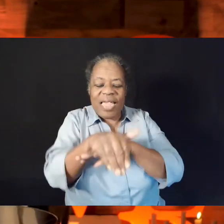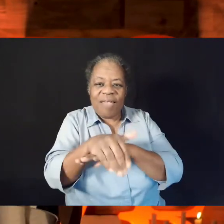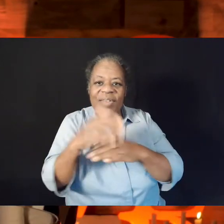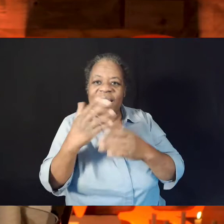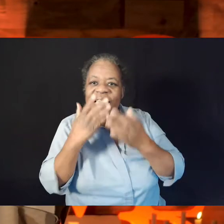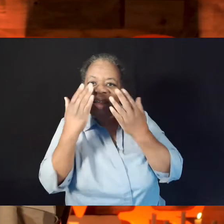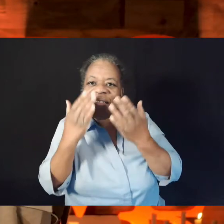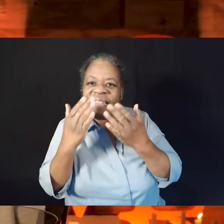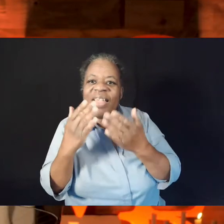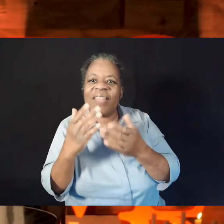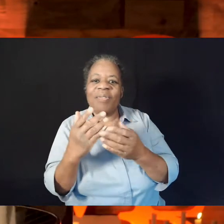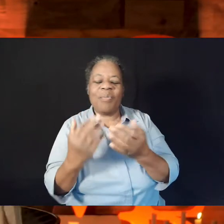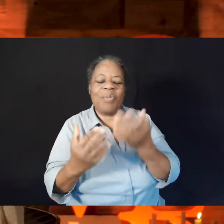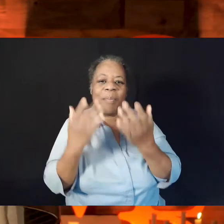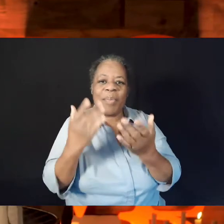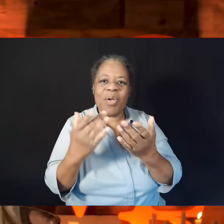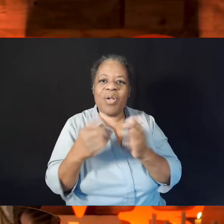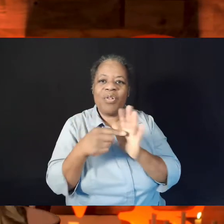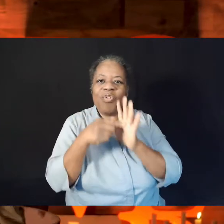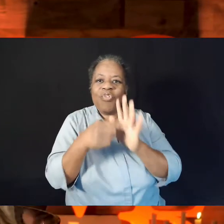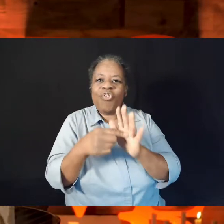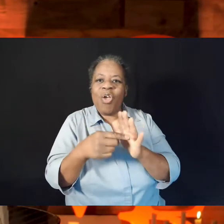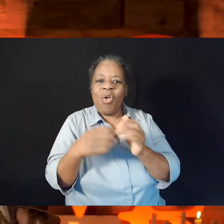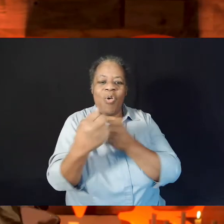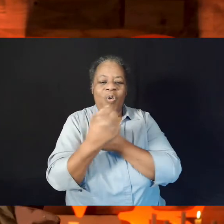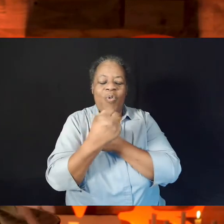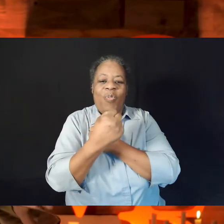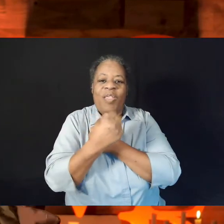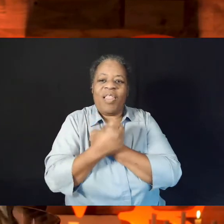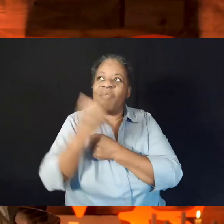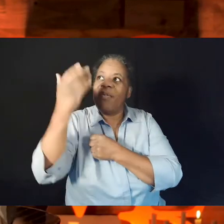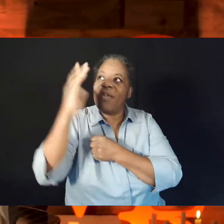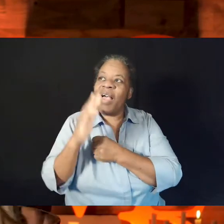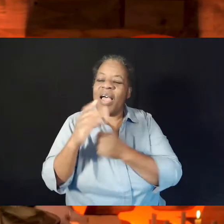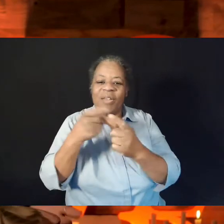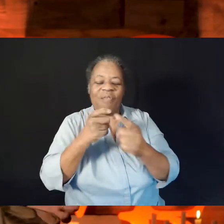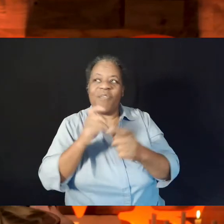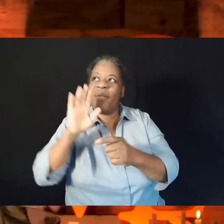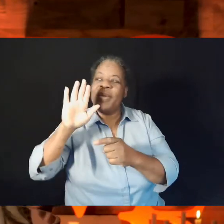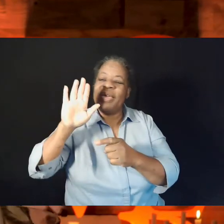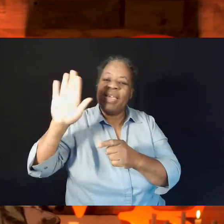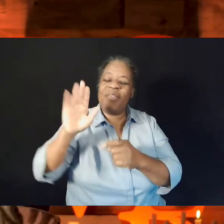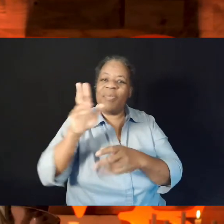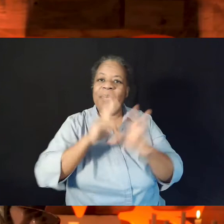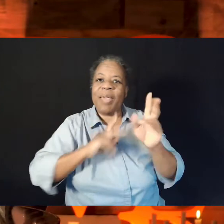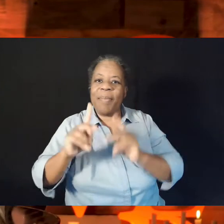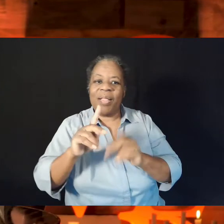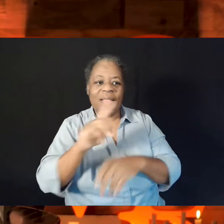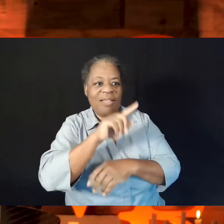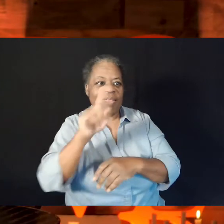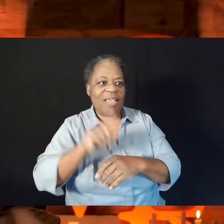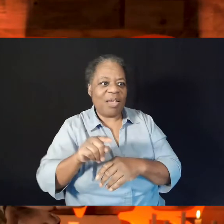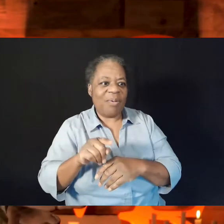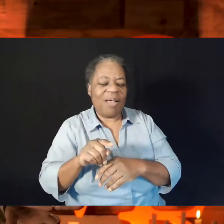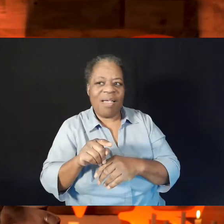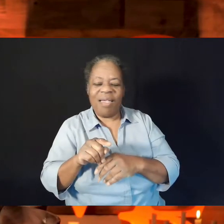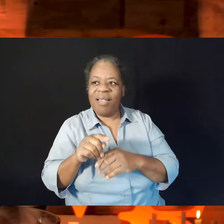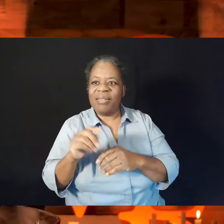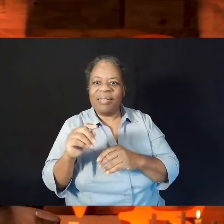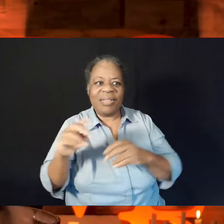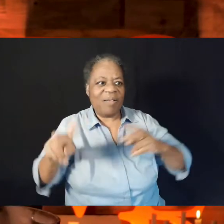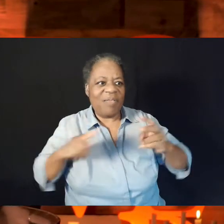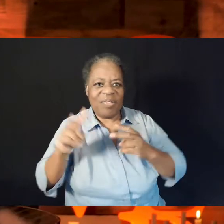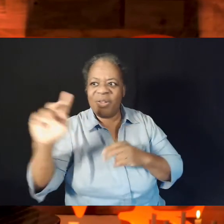and worship of God's people. So here in this place, Zechariah has this unexpected visitor and was